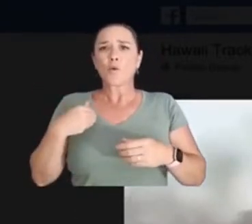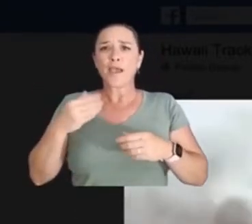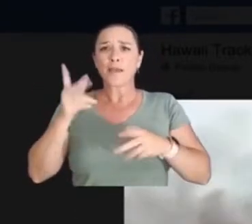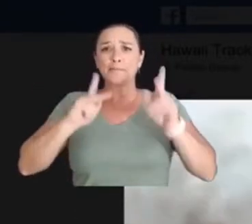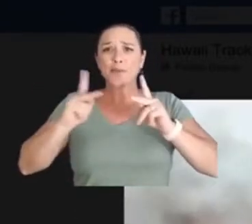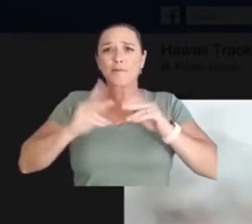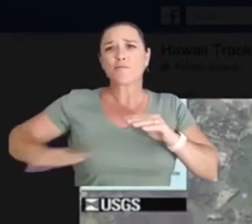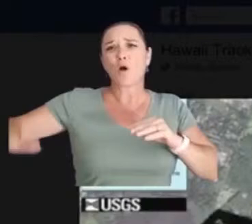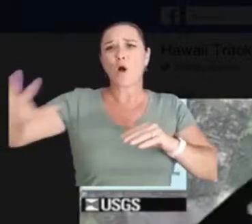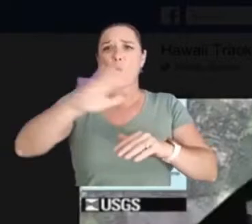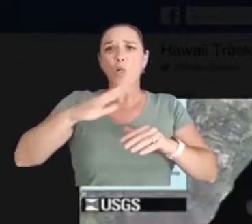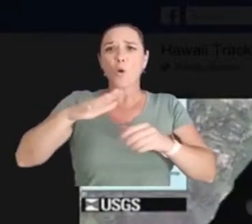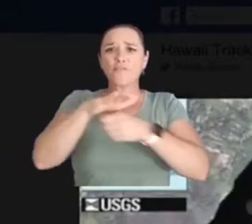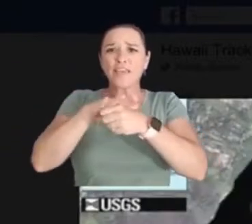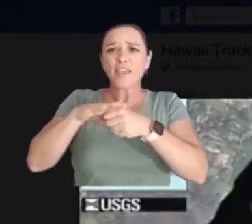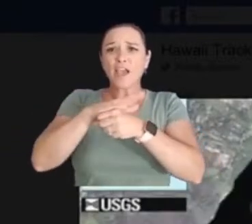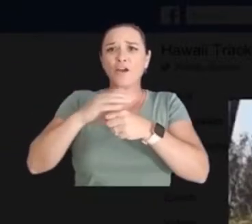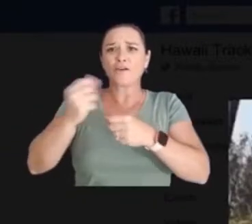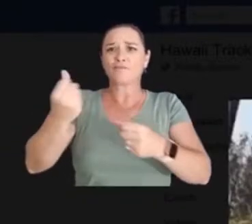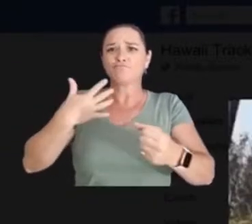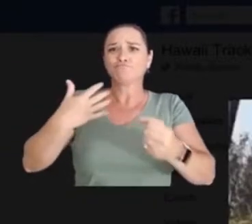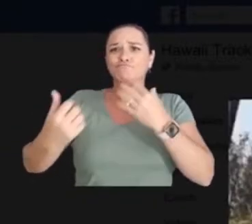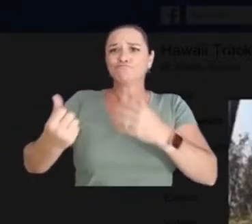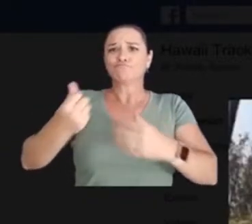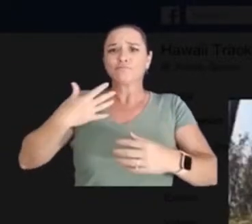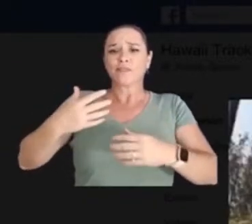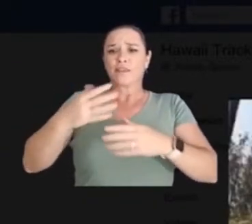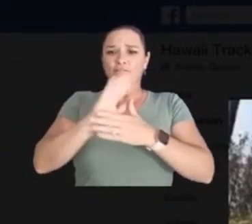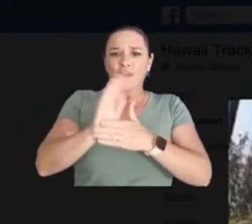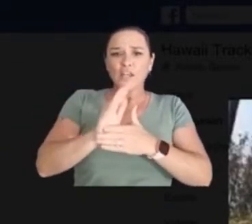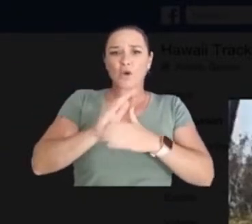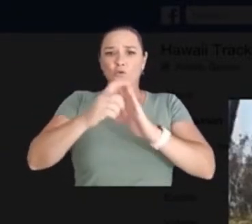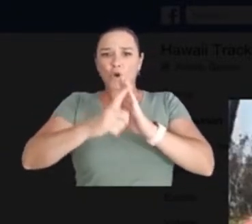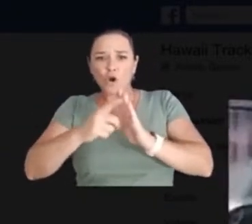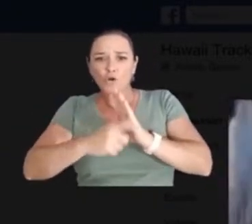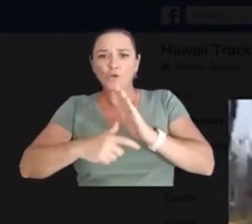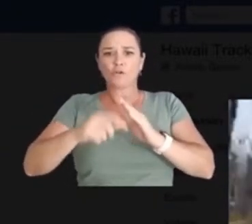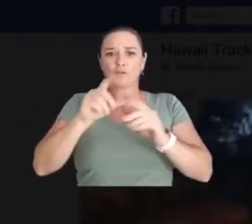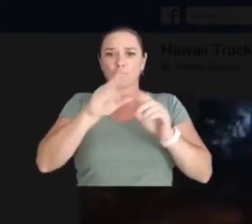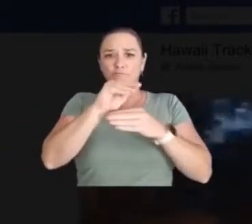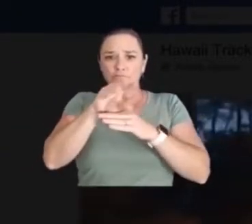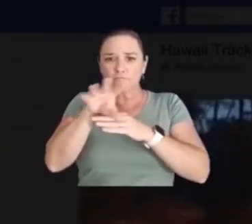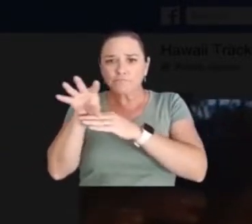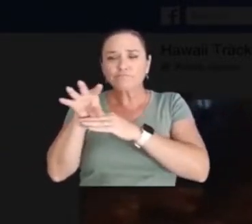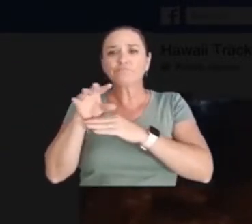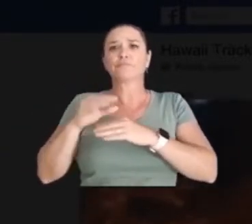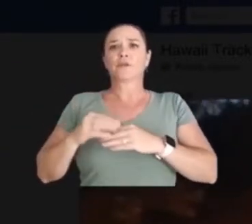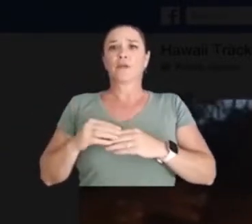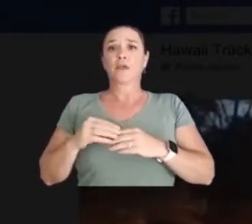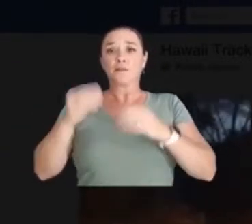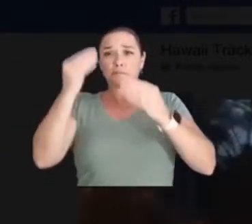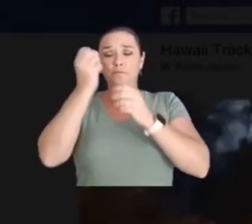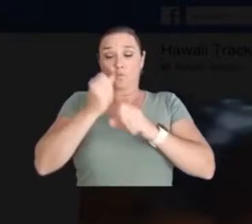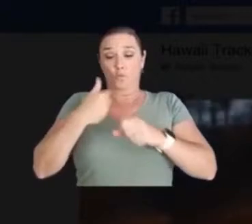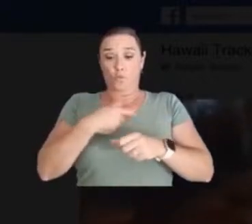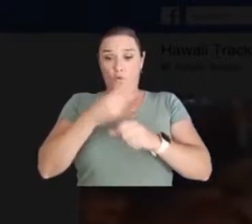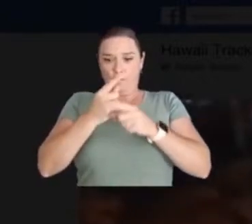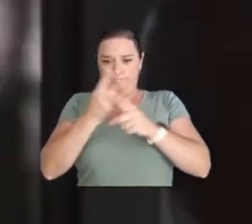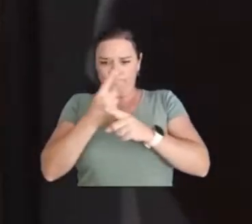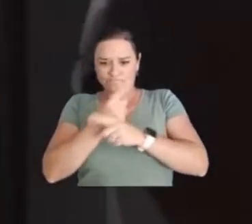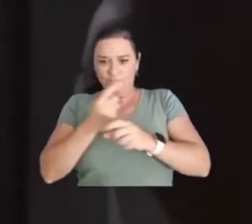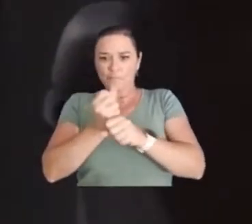neighborhoods sending in videos, articles, and images. We spent a lot of time making sure the accurate information gets out. This is live. There's still